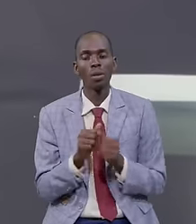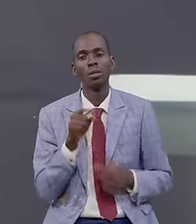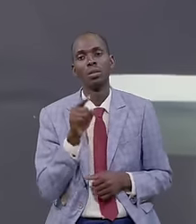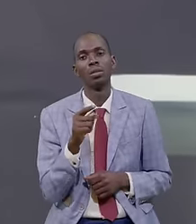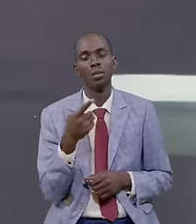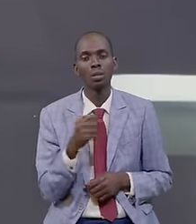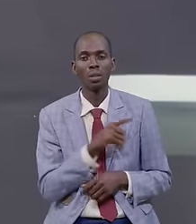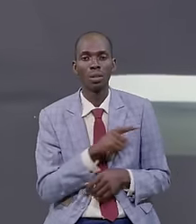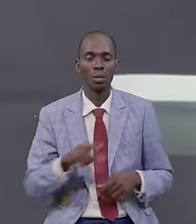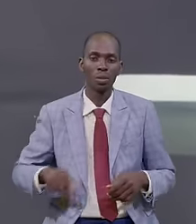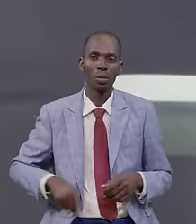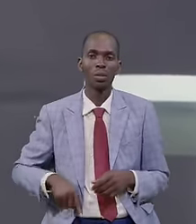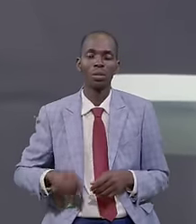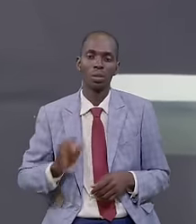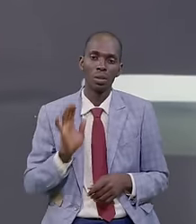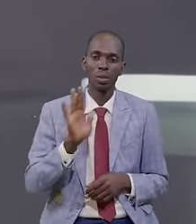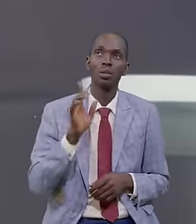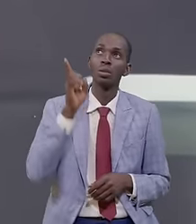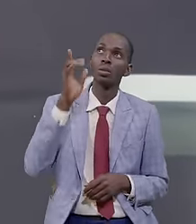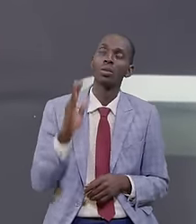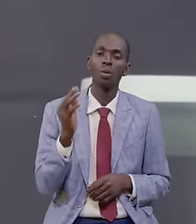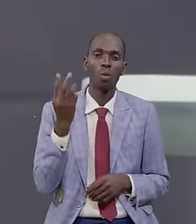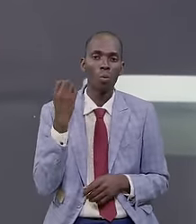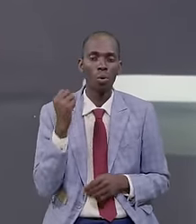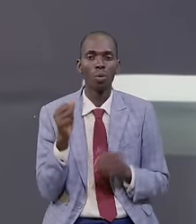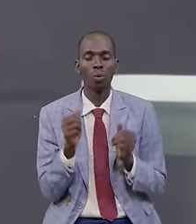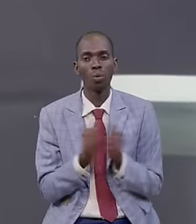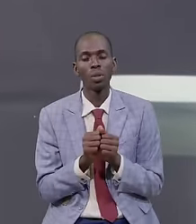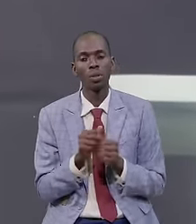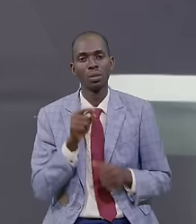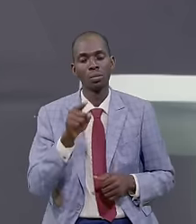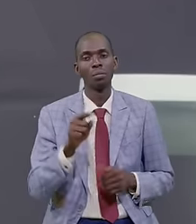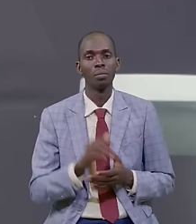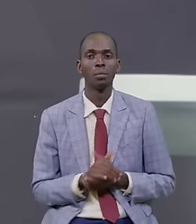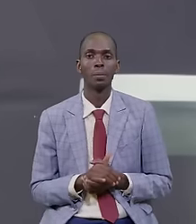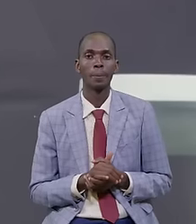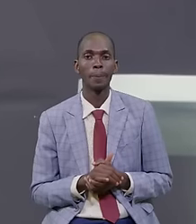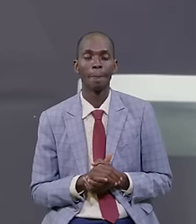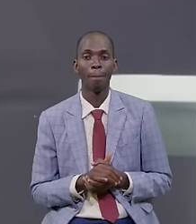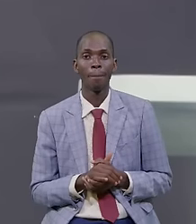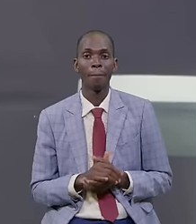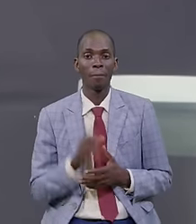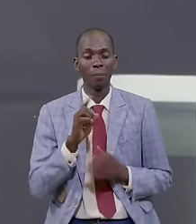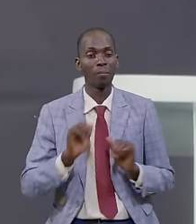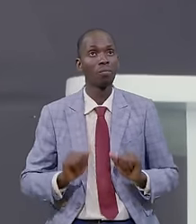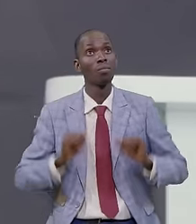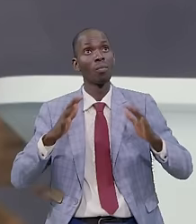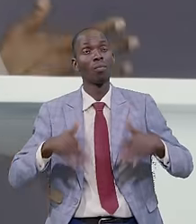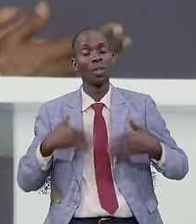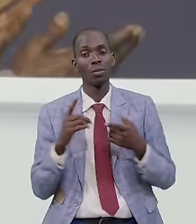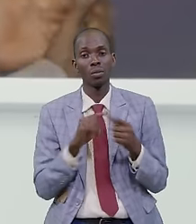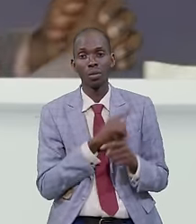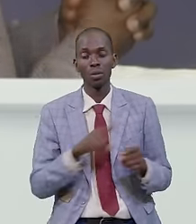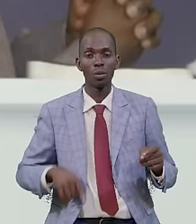his God was with him. You give your life to the Lord, you are born again. And